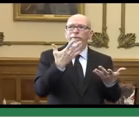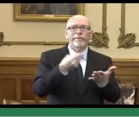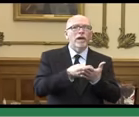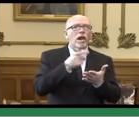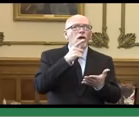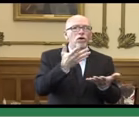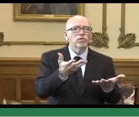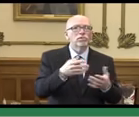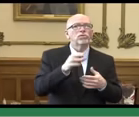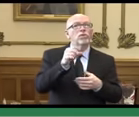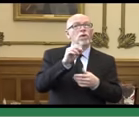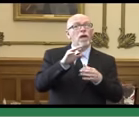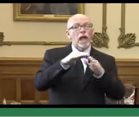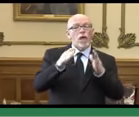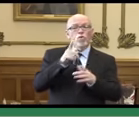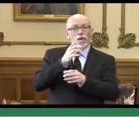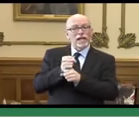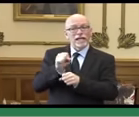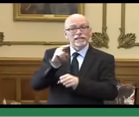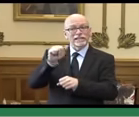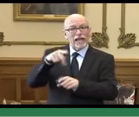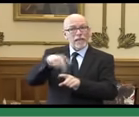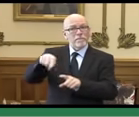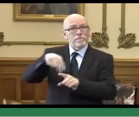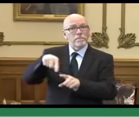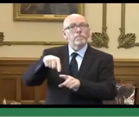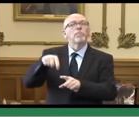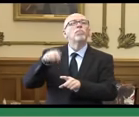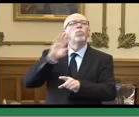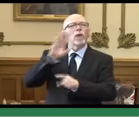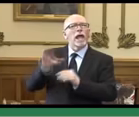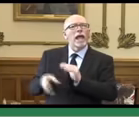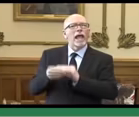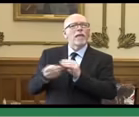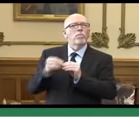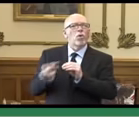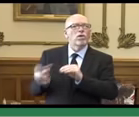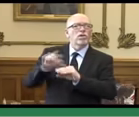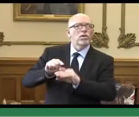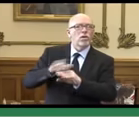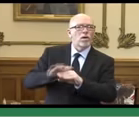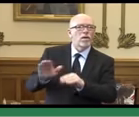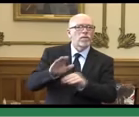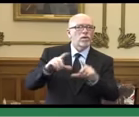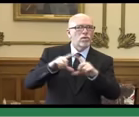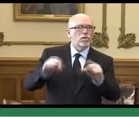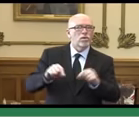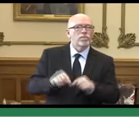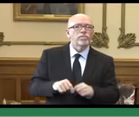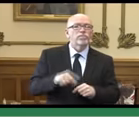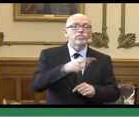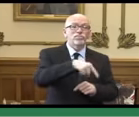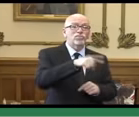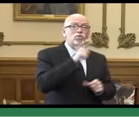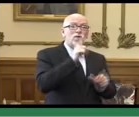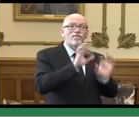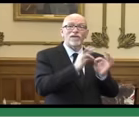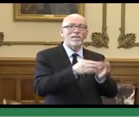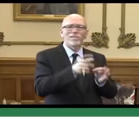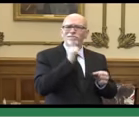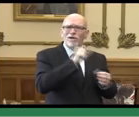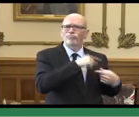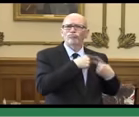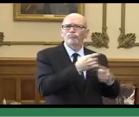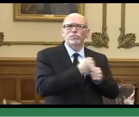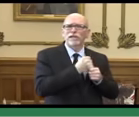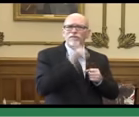receiving SNAP benefits, the additional benefits will be added to their existing EBT cards. Households not currently receiving SNAP benefits